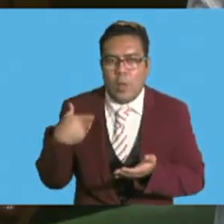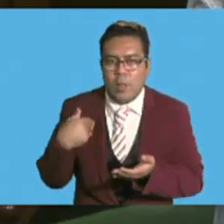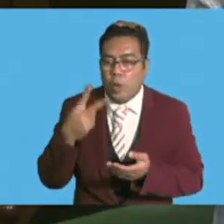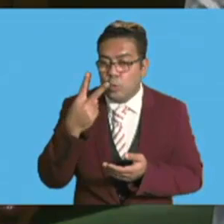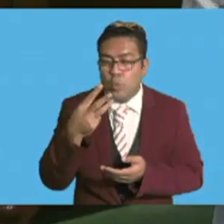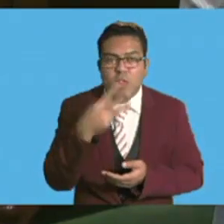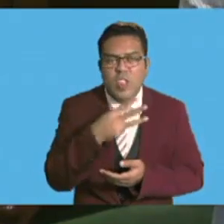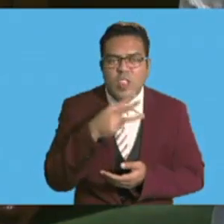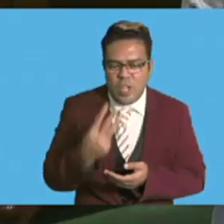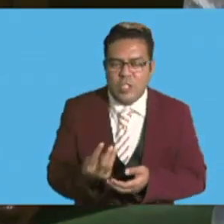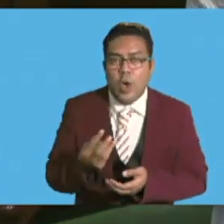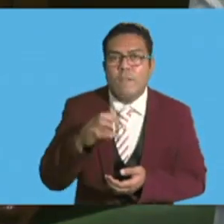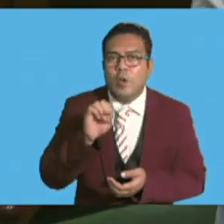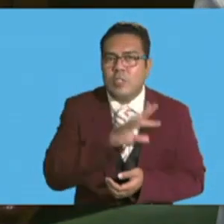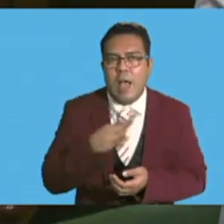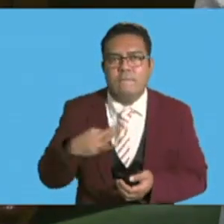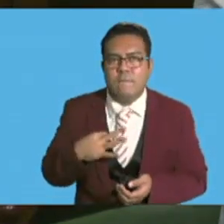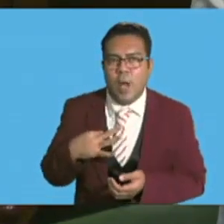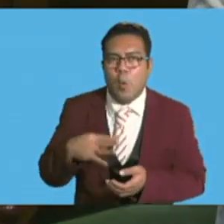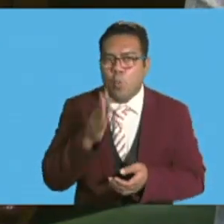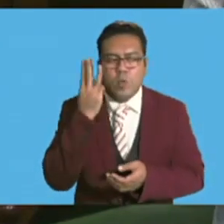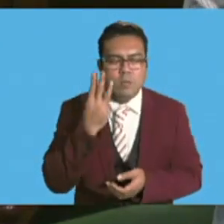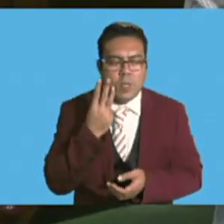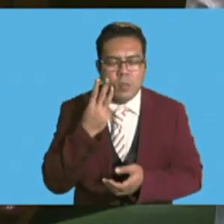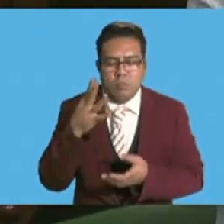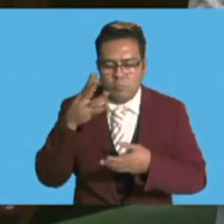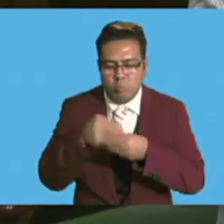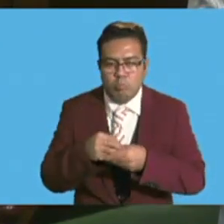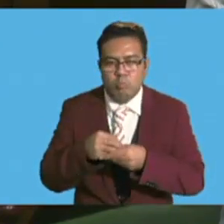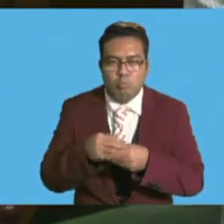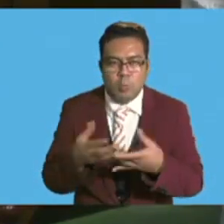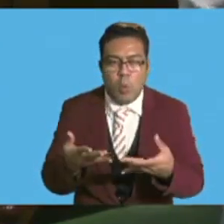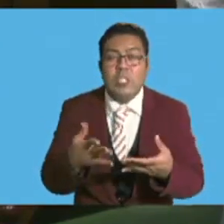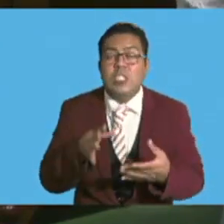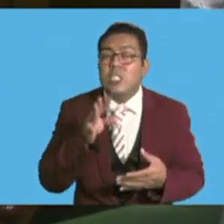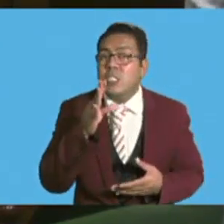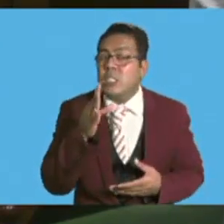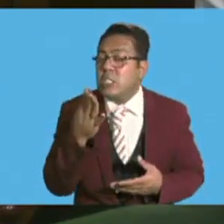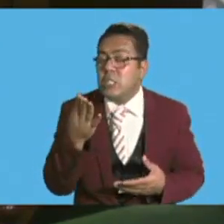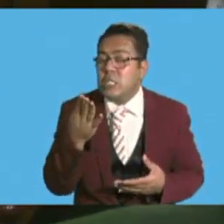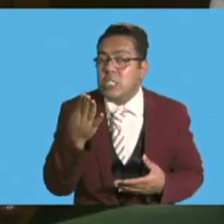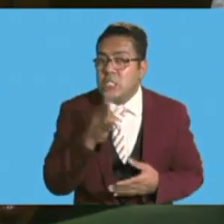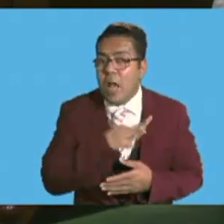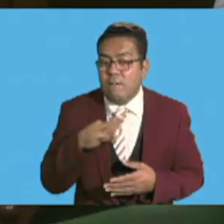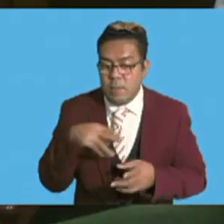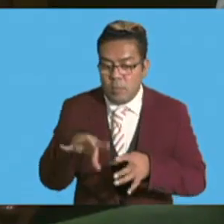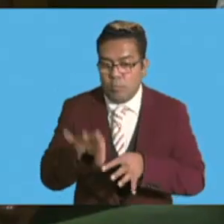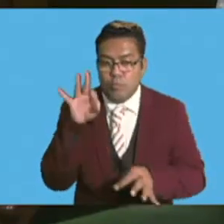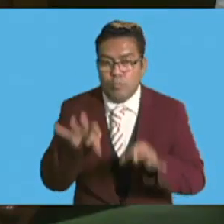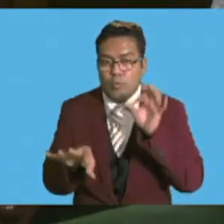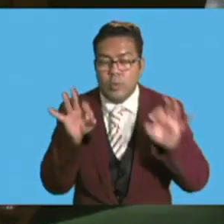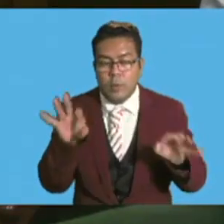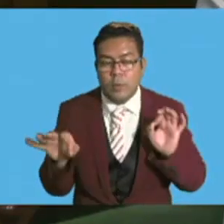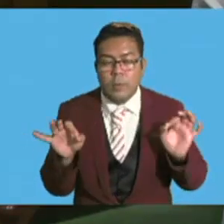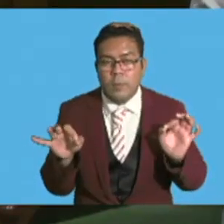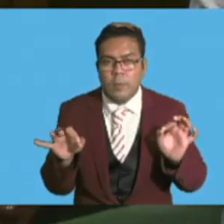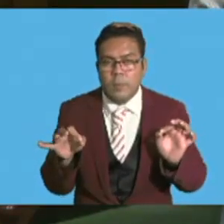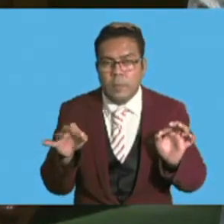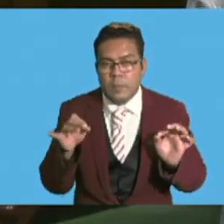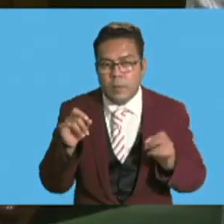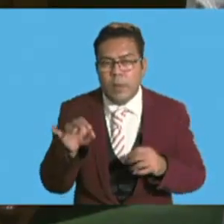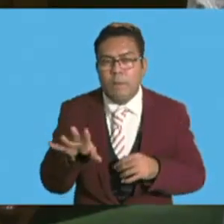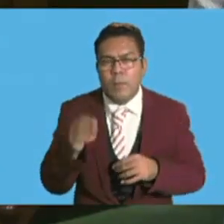are women, and we need to protect them. When staff are being pulled out, just like recently, a lady doctor was pulled out of an